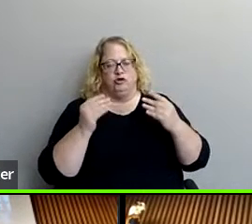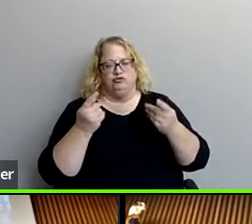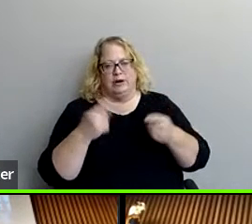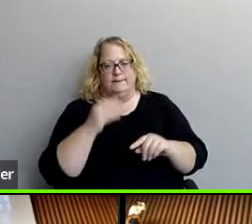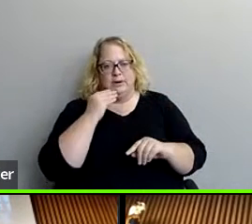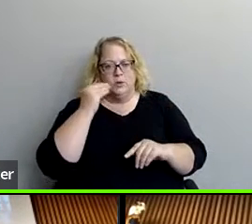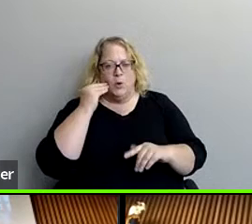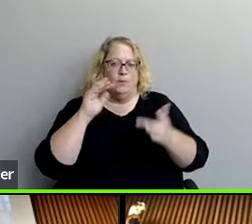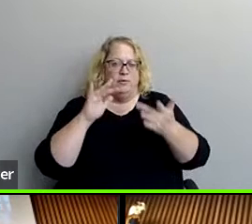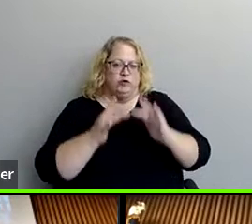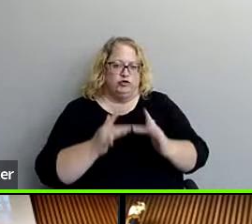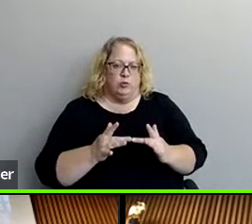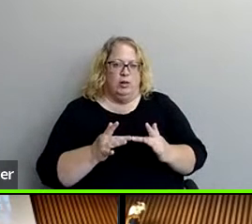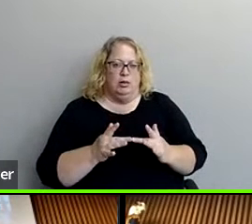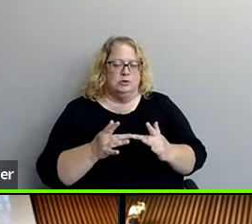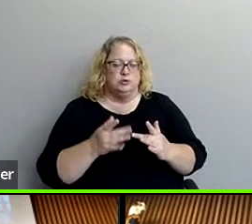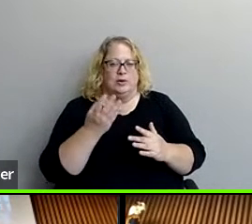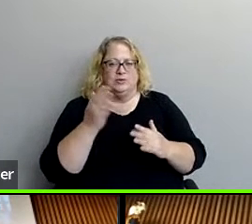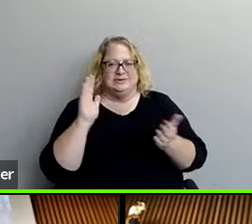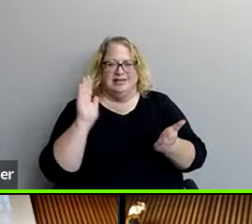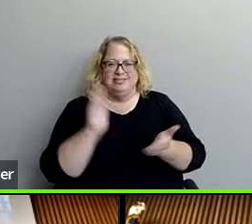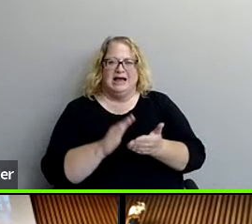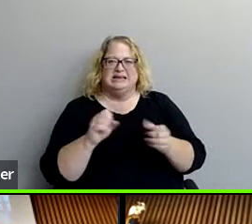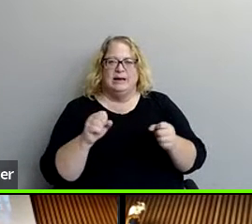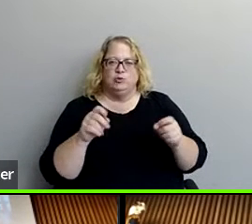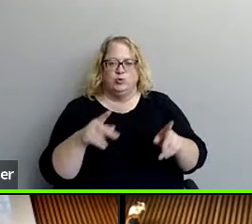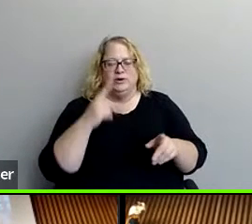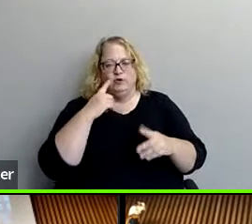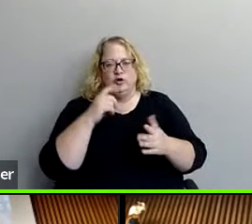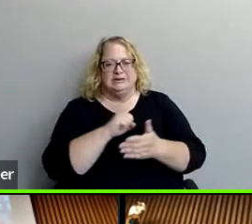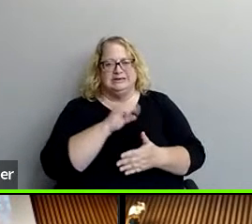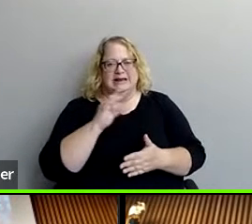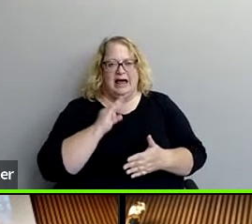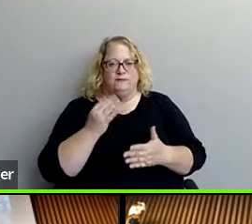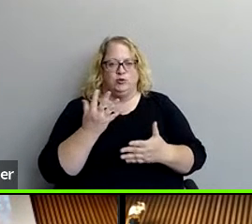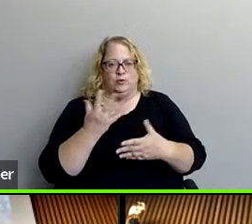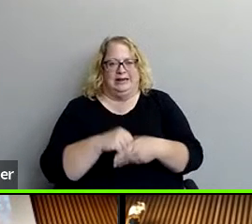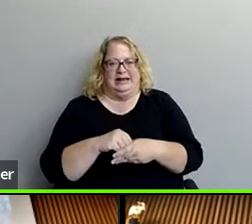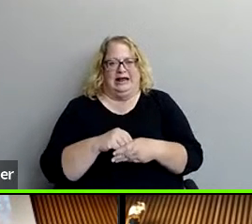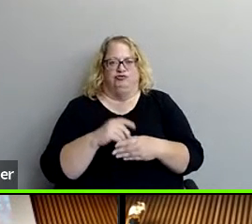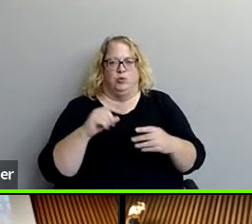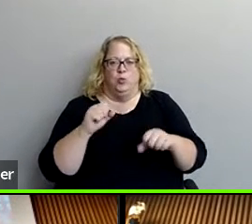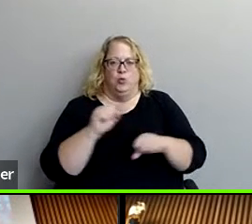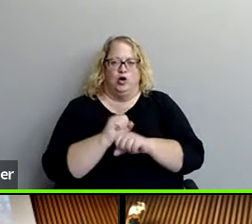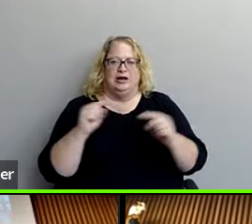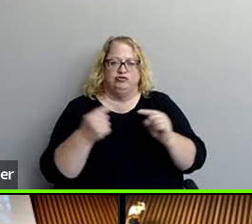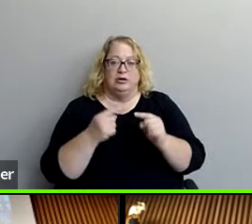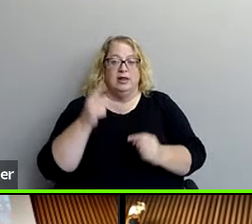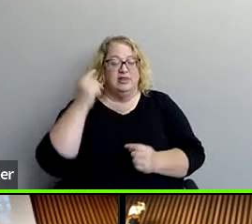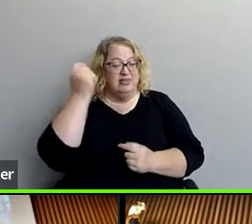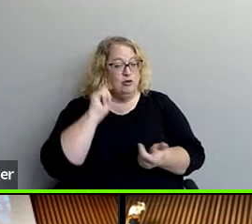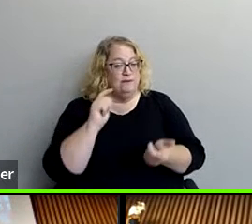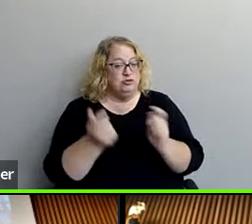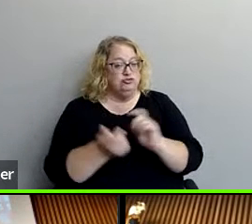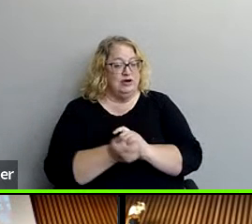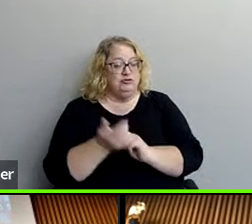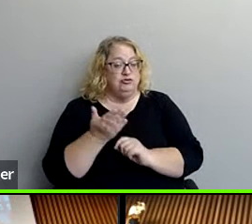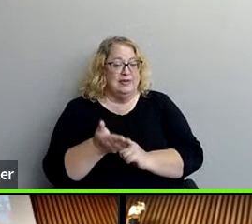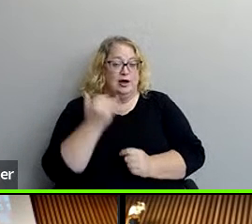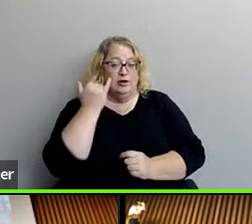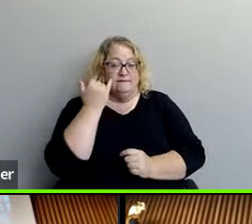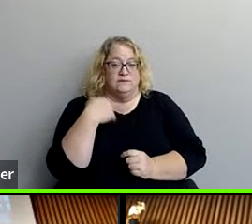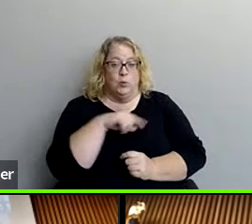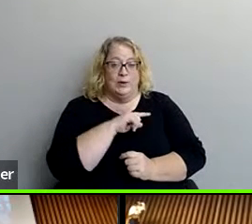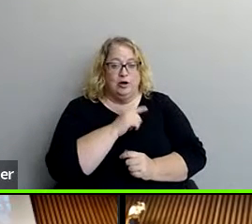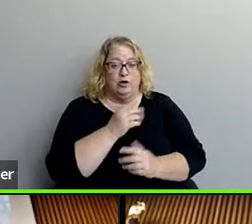virtual. So there was fewer opportunities for staff to engage in work injury. I mean, the theory of change there would be that if